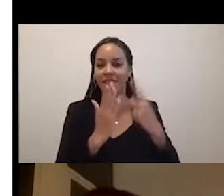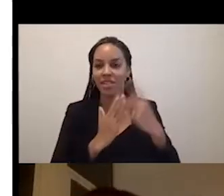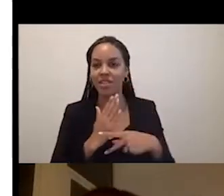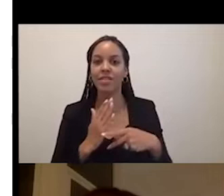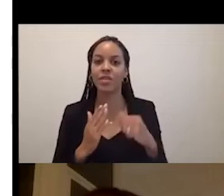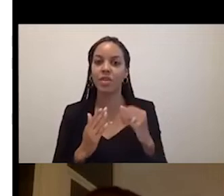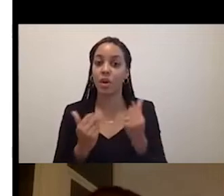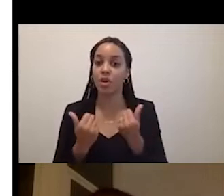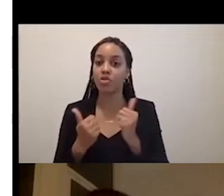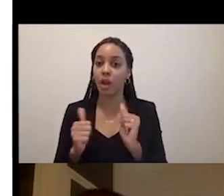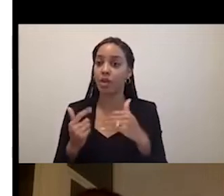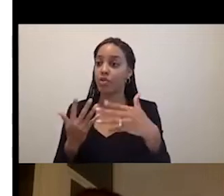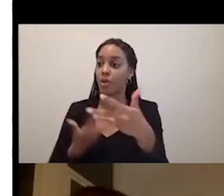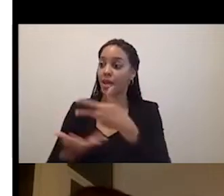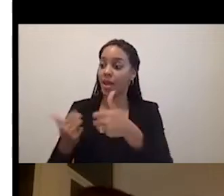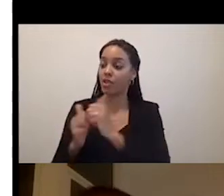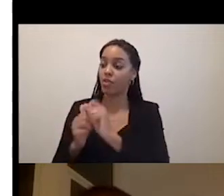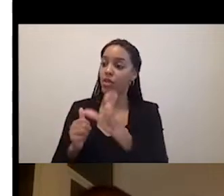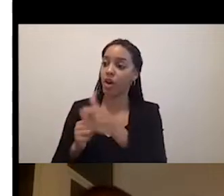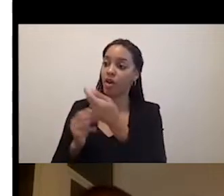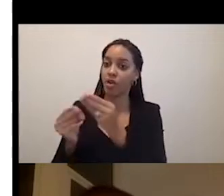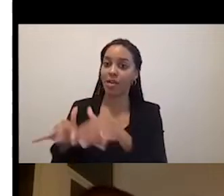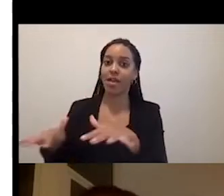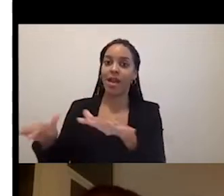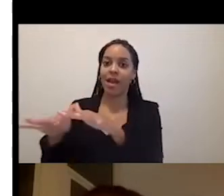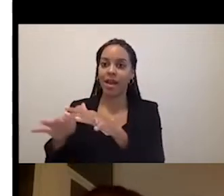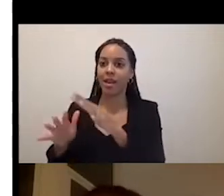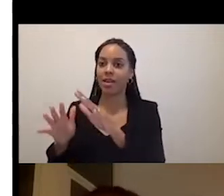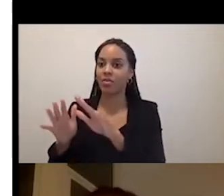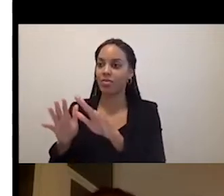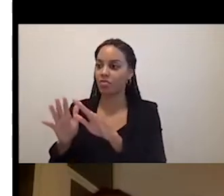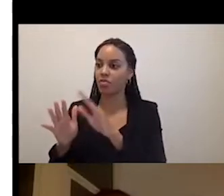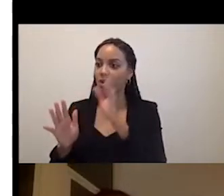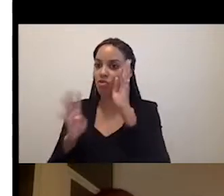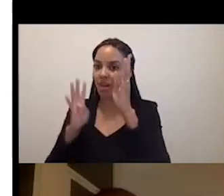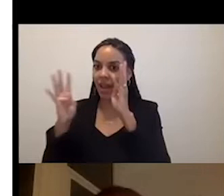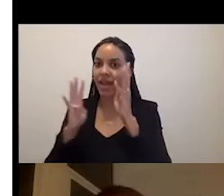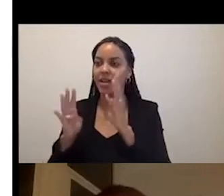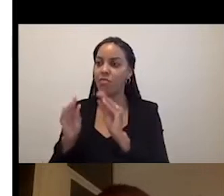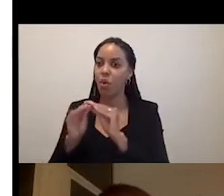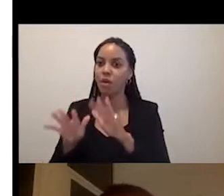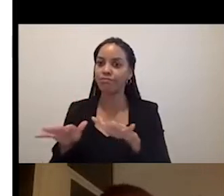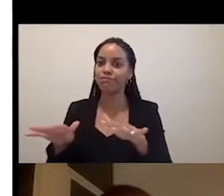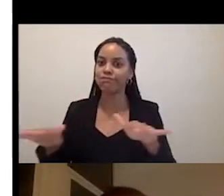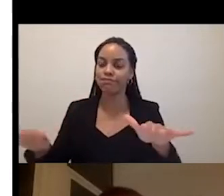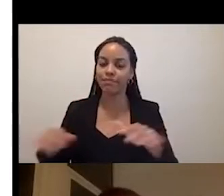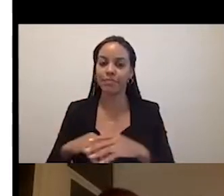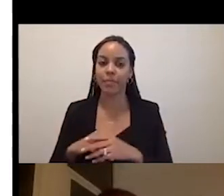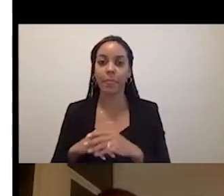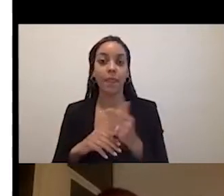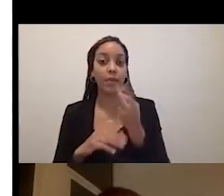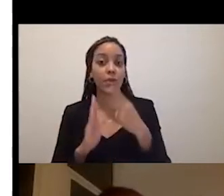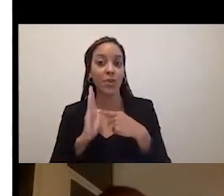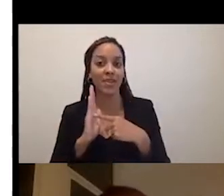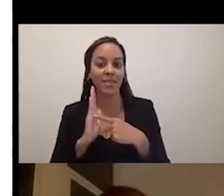of landscapes and expand to other localities and create a ripple effect. And so a couple of examples of that are,